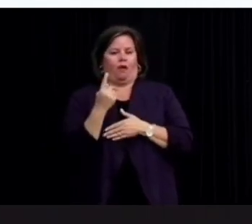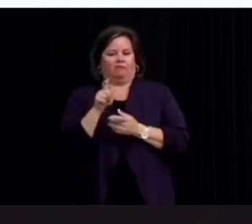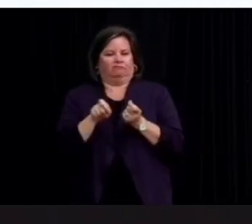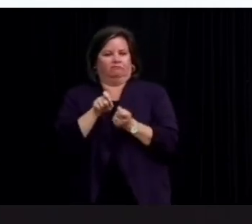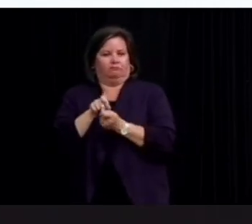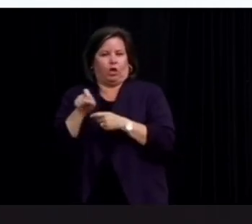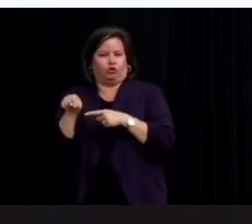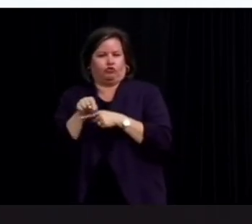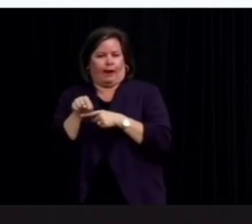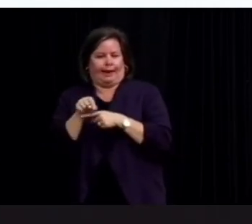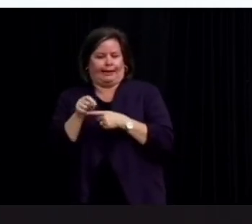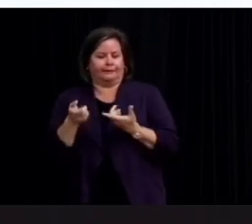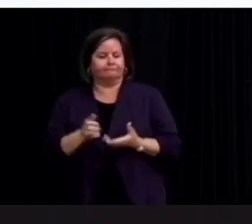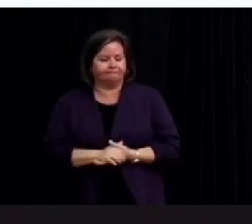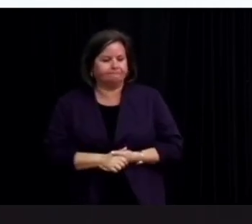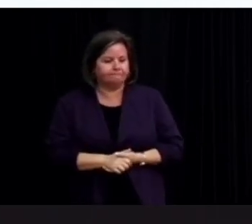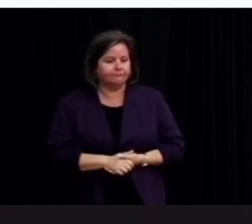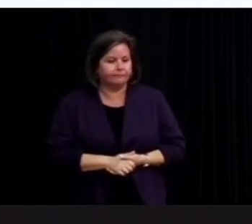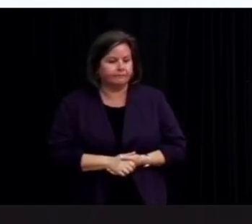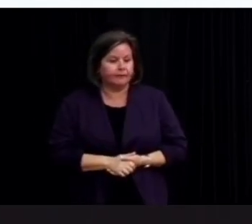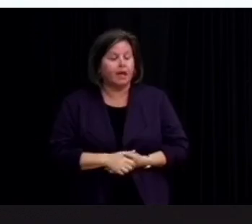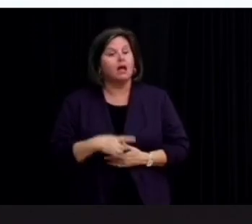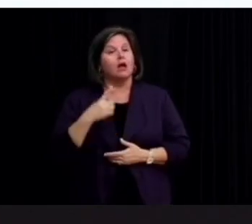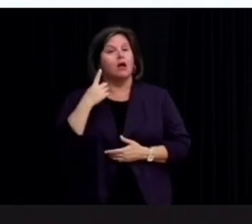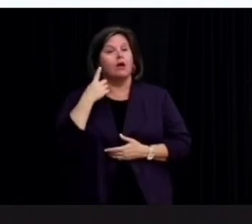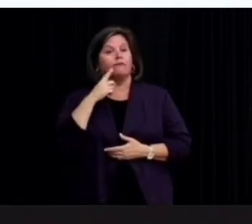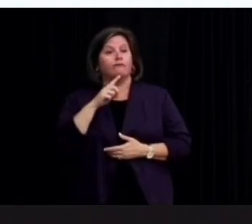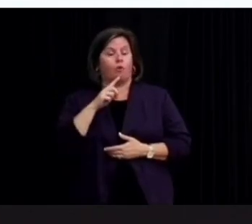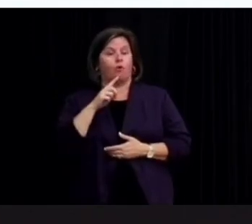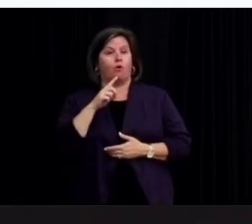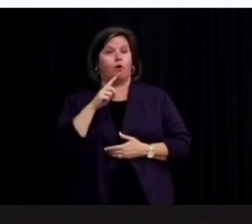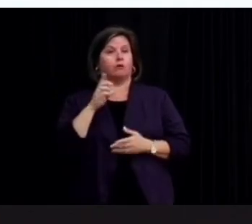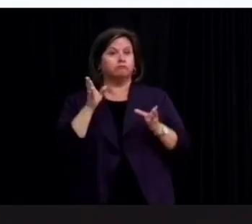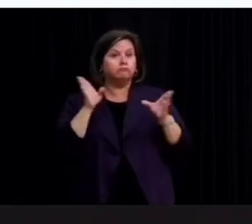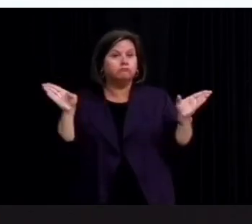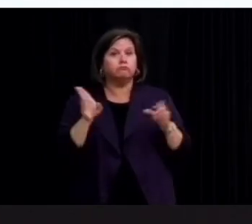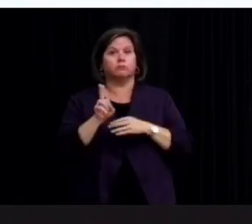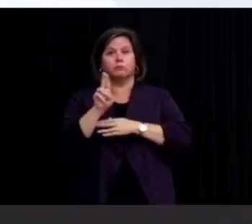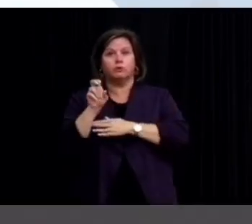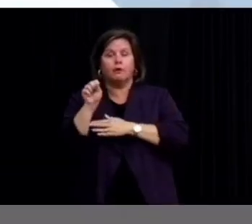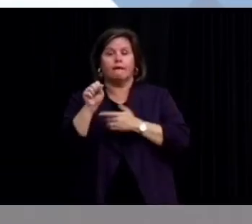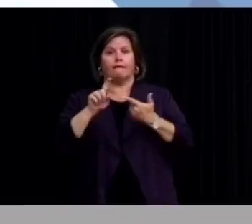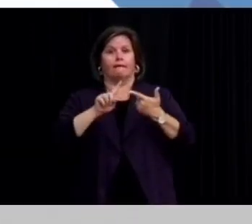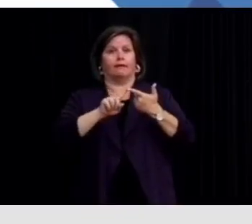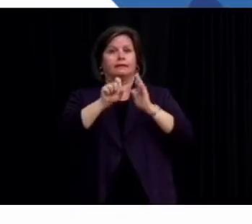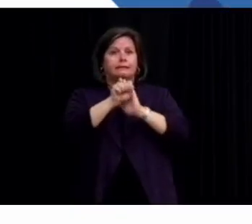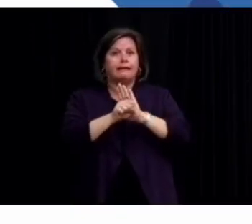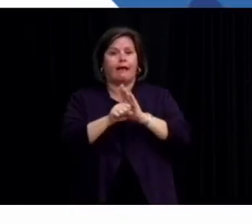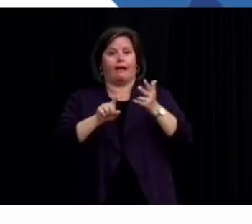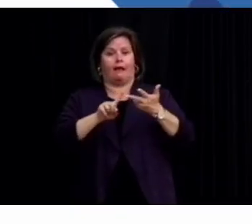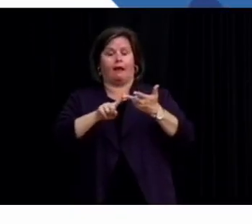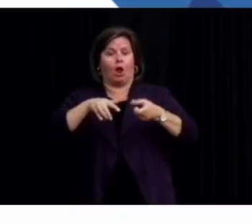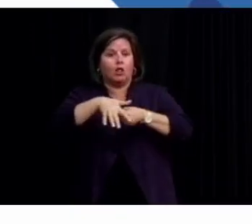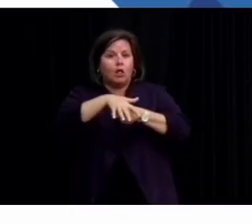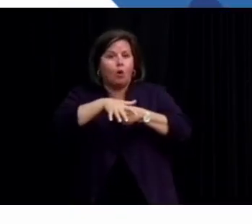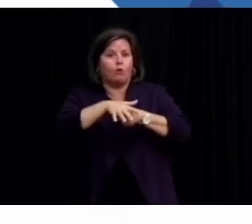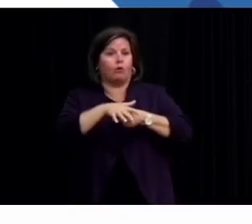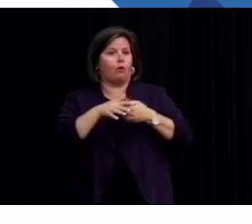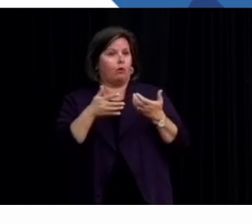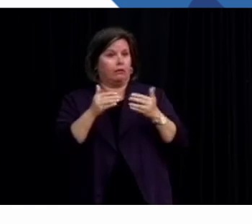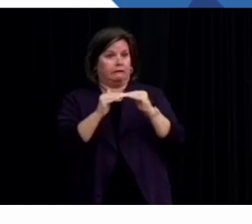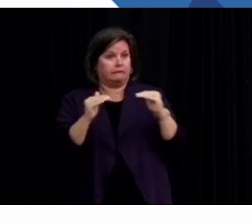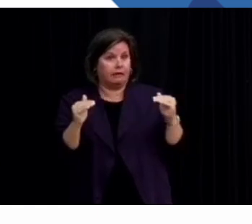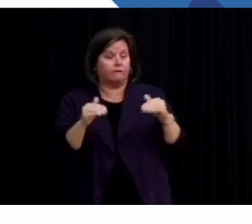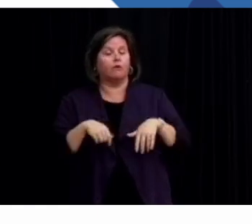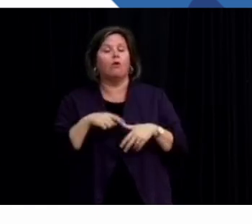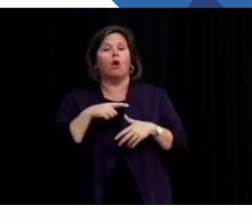training. So what are we doing on the national, state, and local level? We know that progress lies not in enhancing what is,